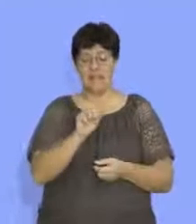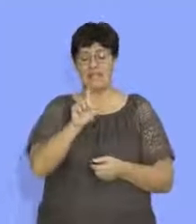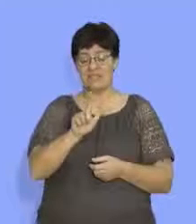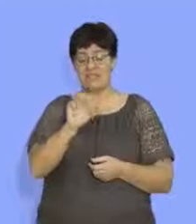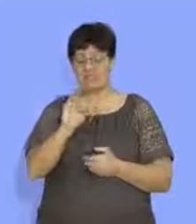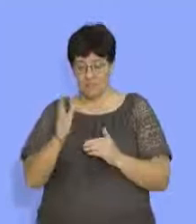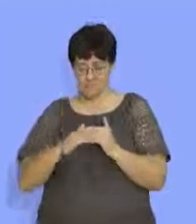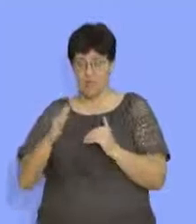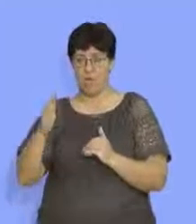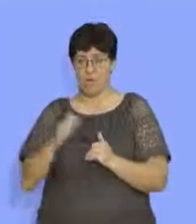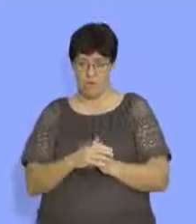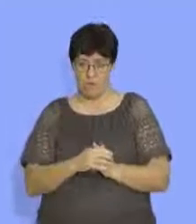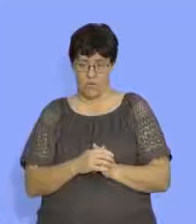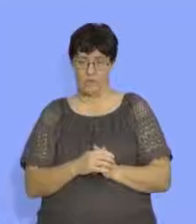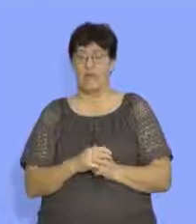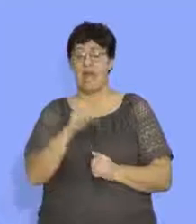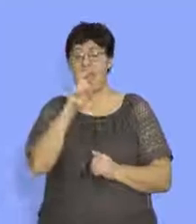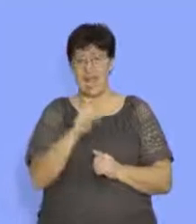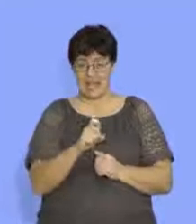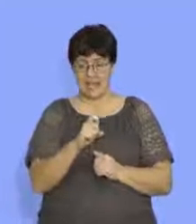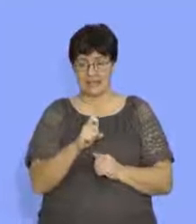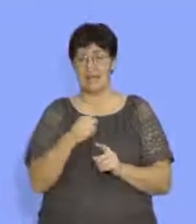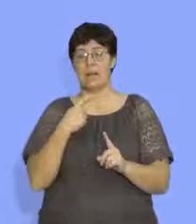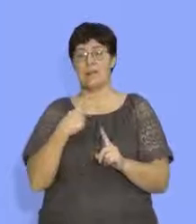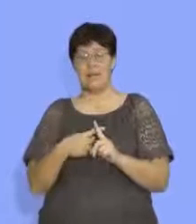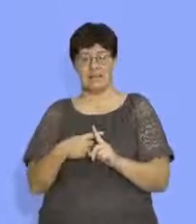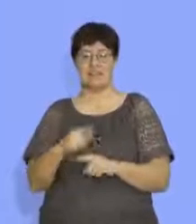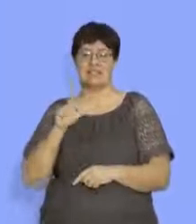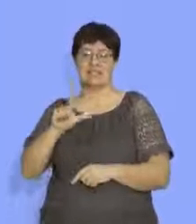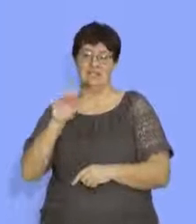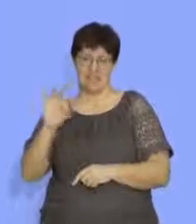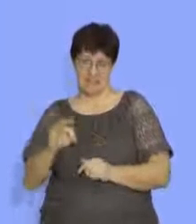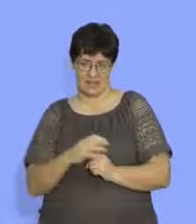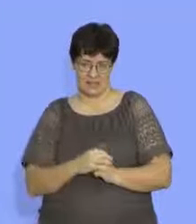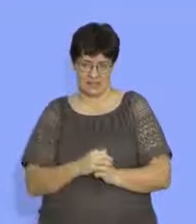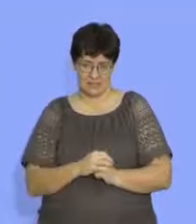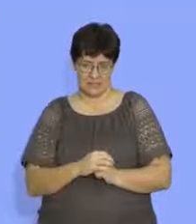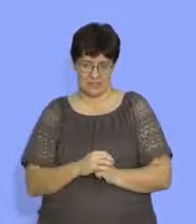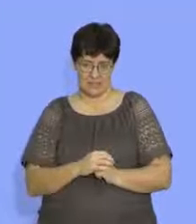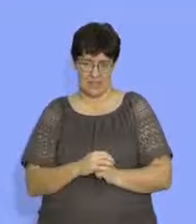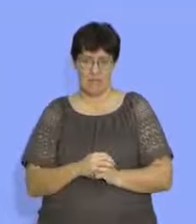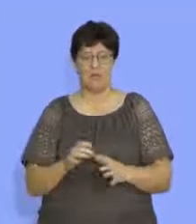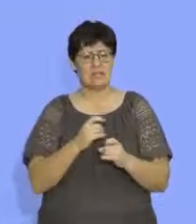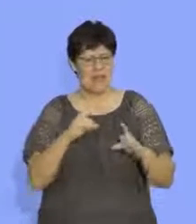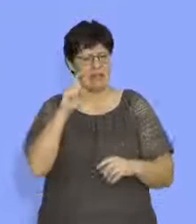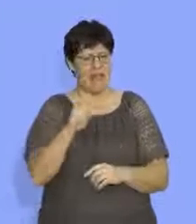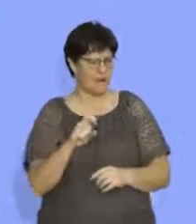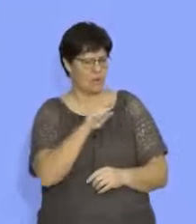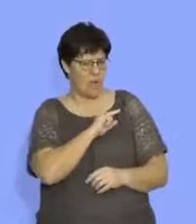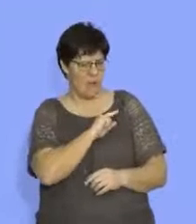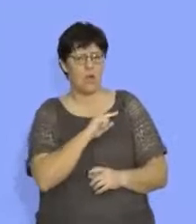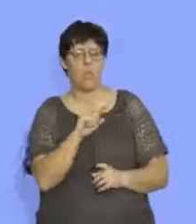than. So it will be x plus the 73. I want to start with the x. Why? Because it